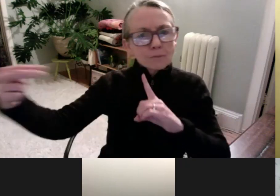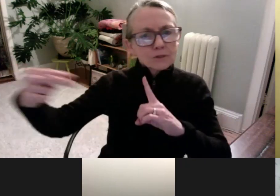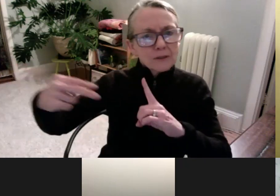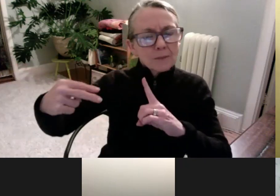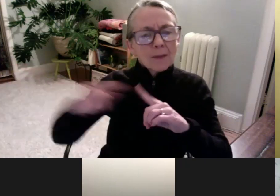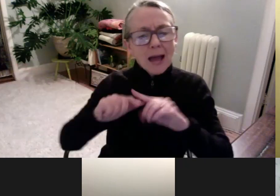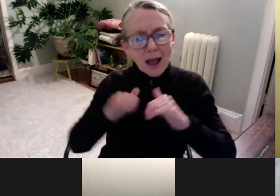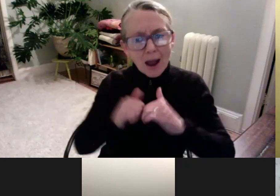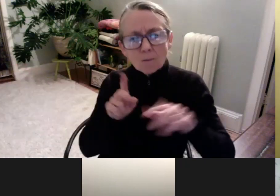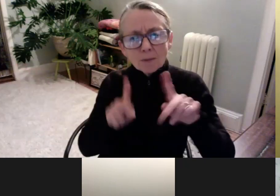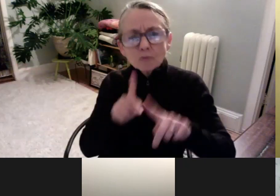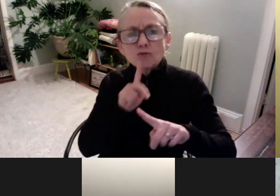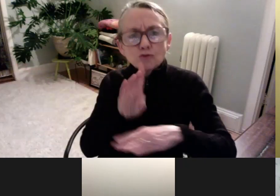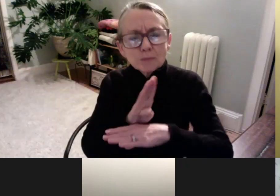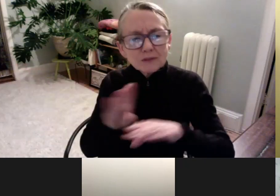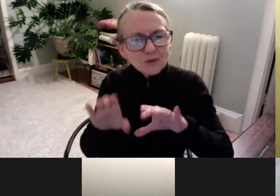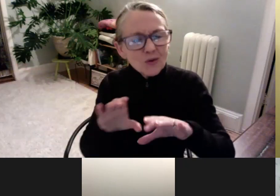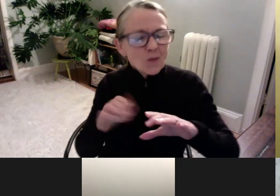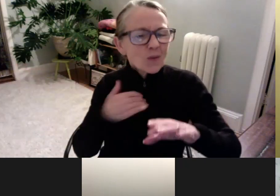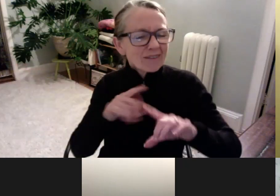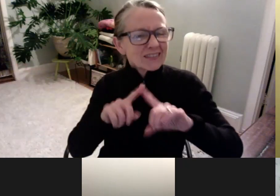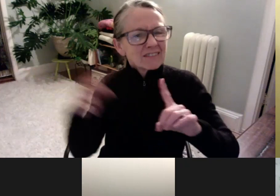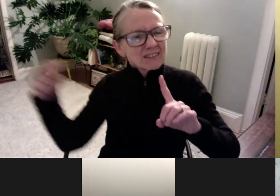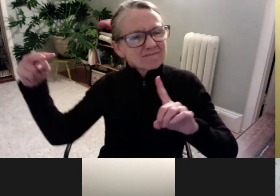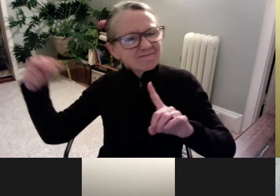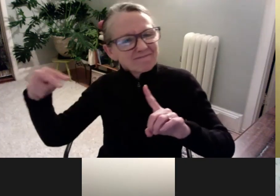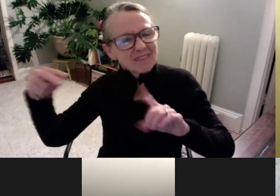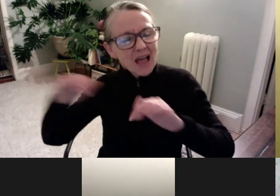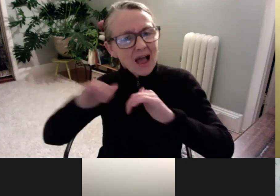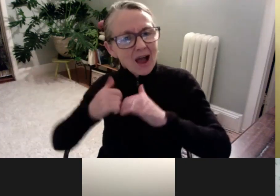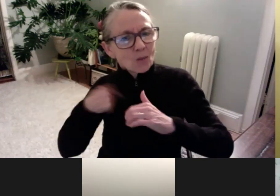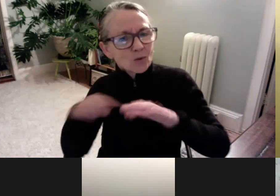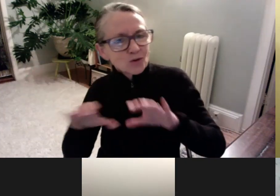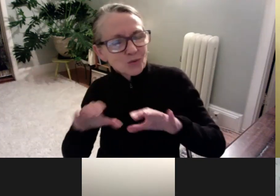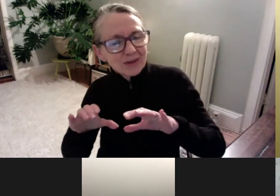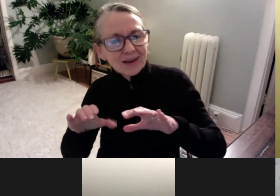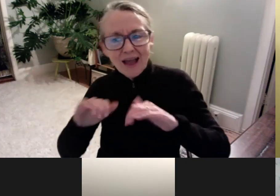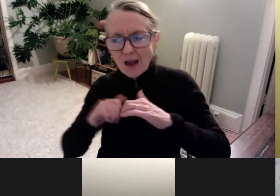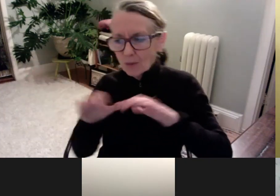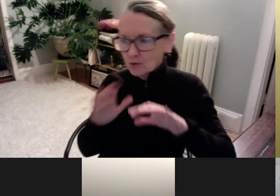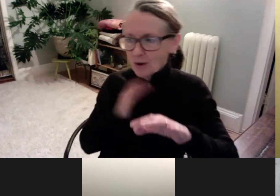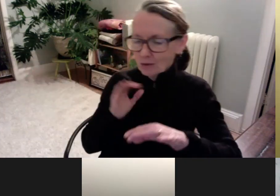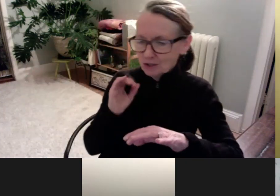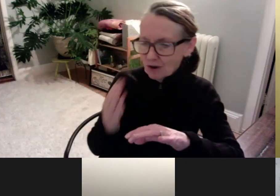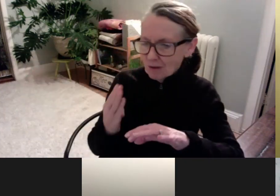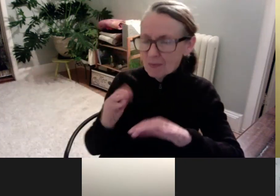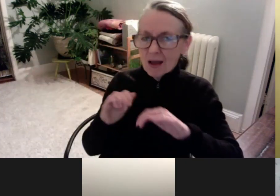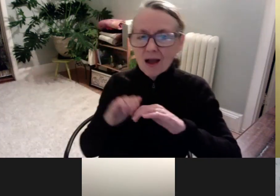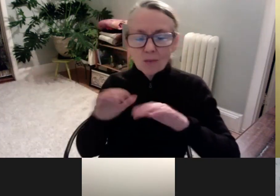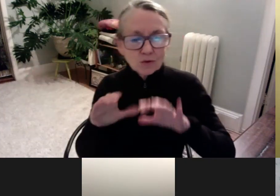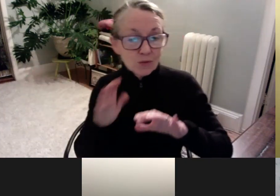people doing? Because we all have different perceptions of how we're doing, right? How we do our job, how we do the service that we